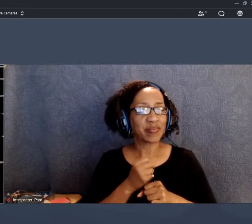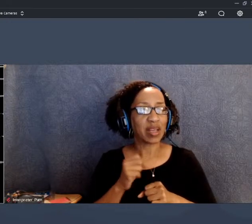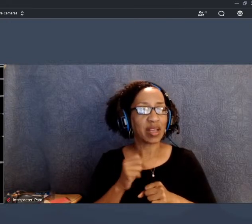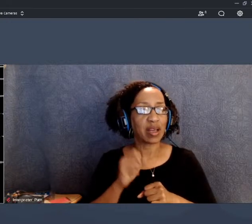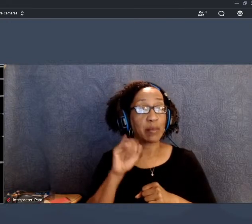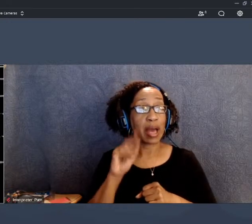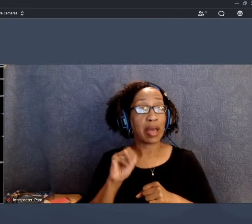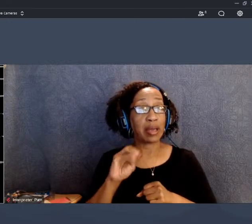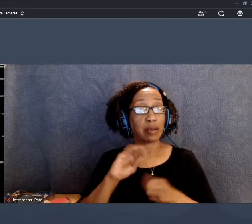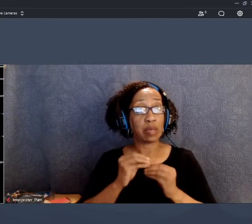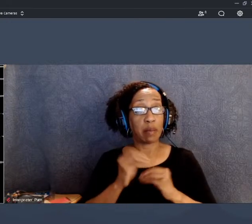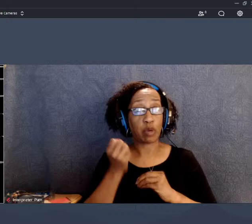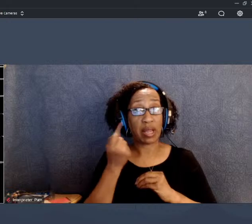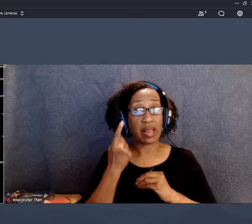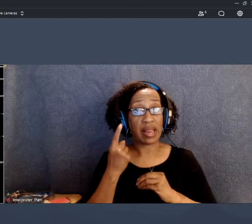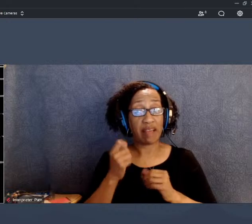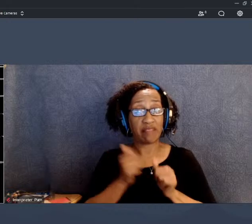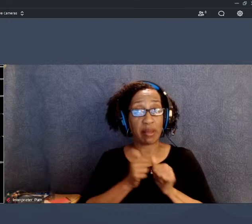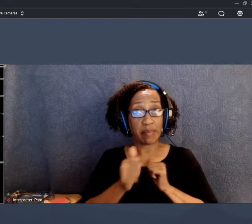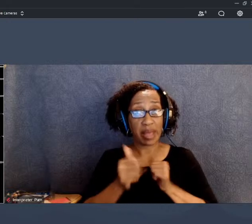passing, at